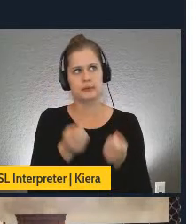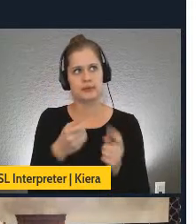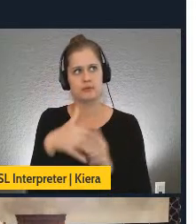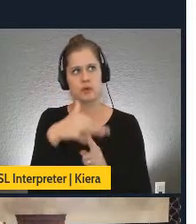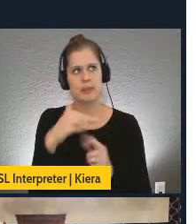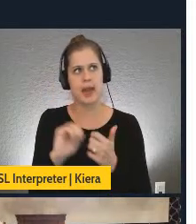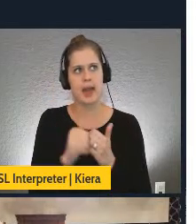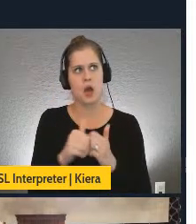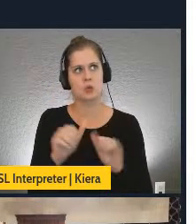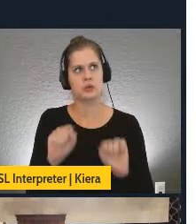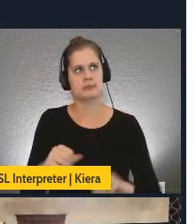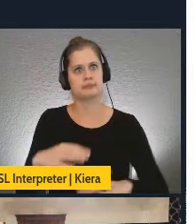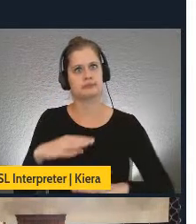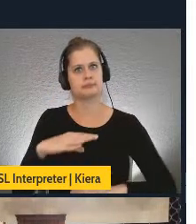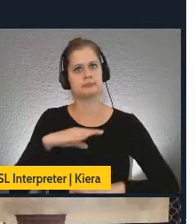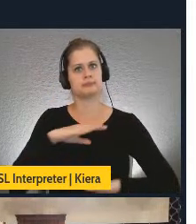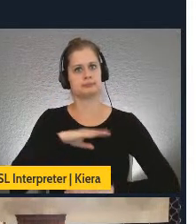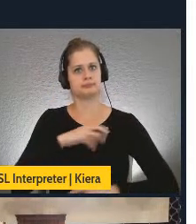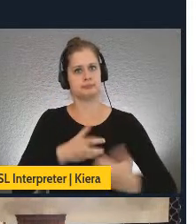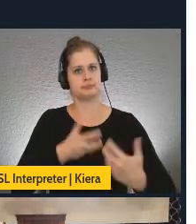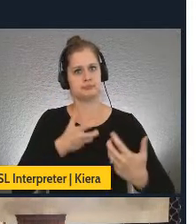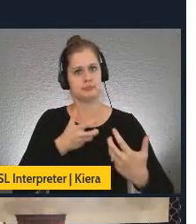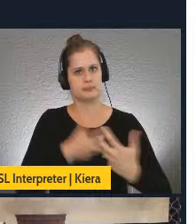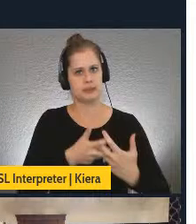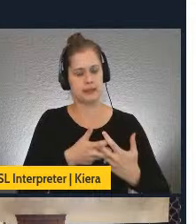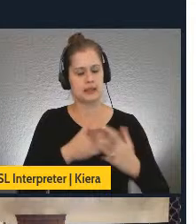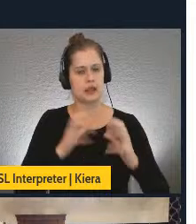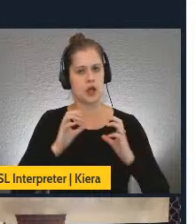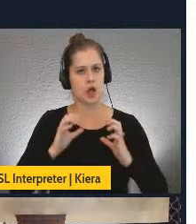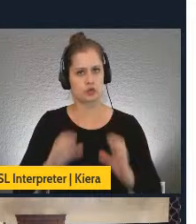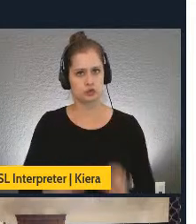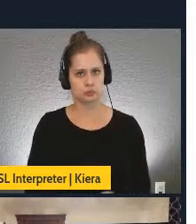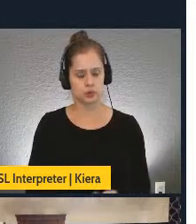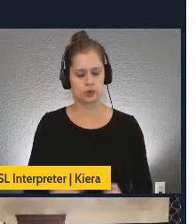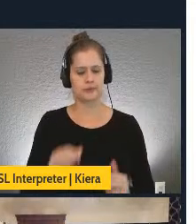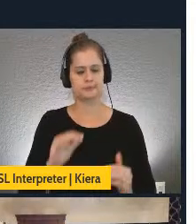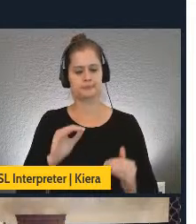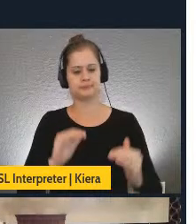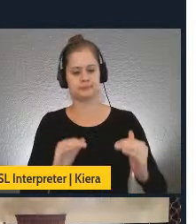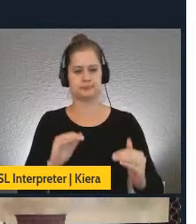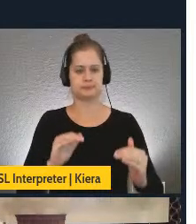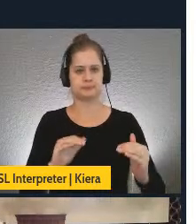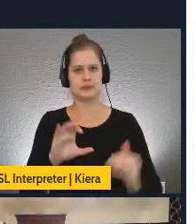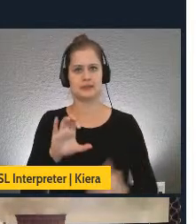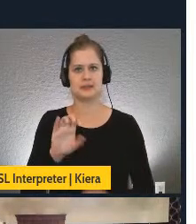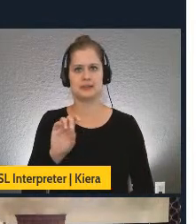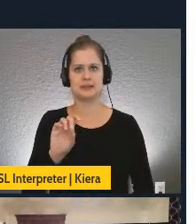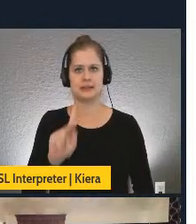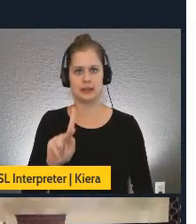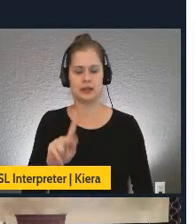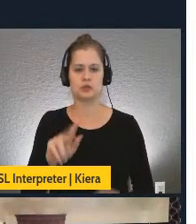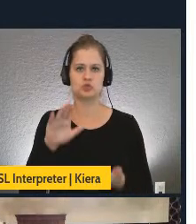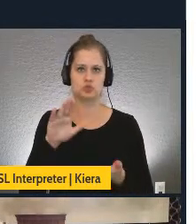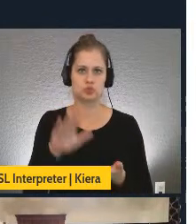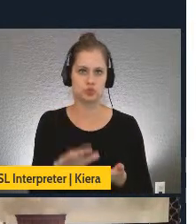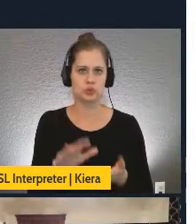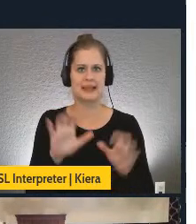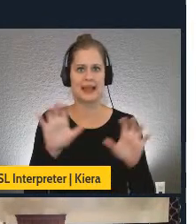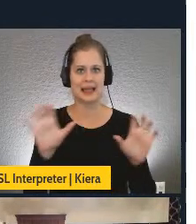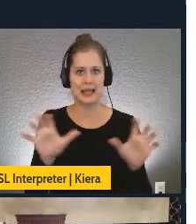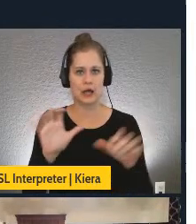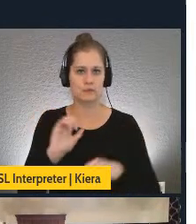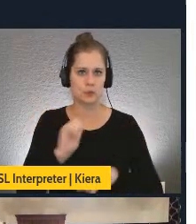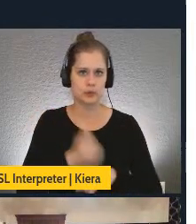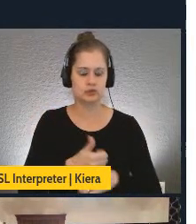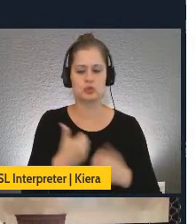at and leverage CDK to reduce the amount of cloud formation, to have reproducibility,